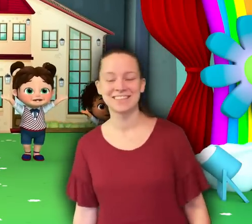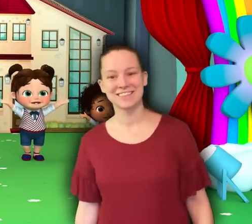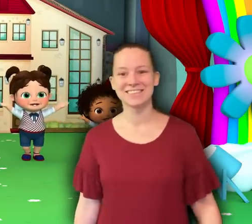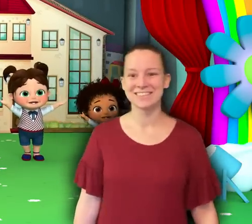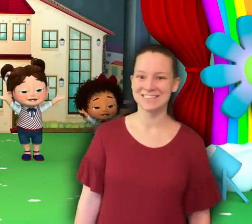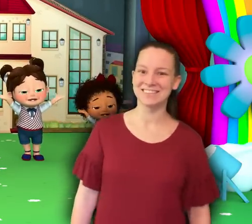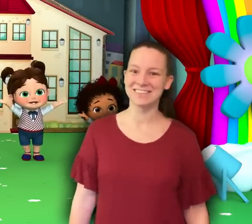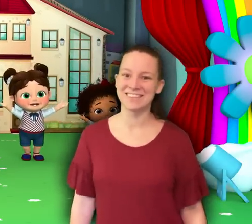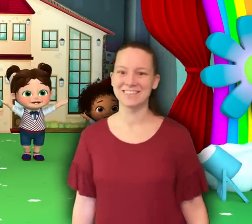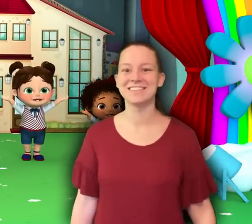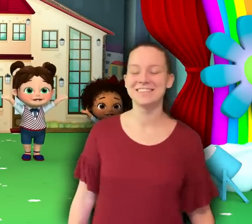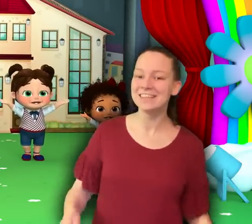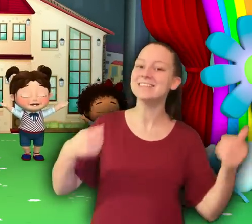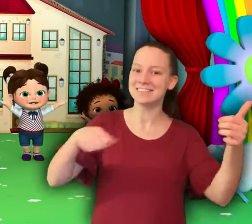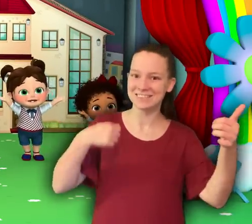foreign